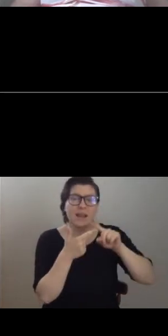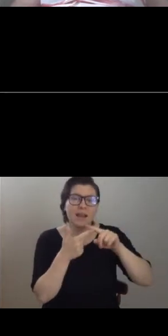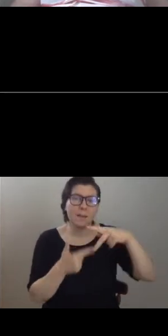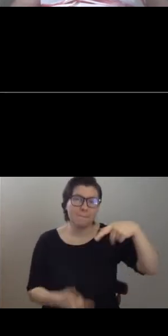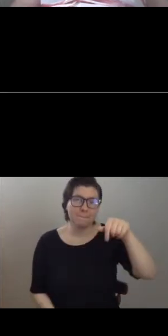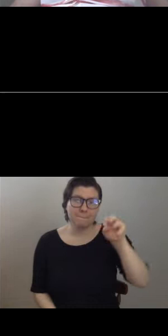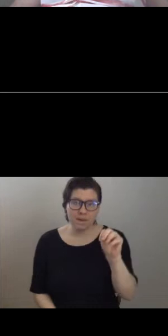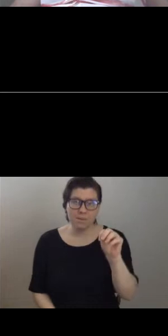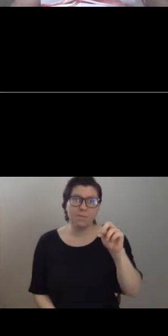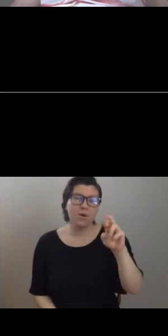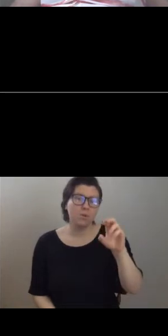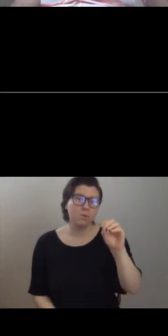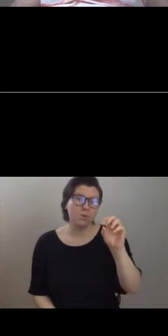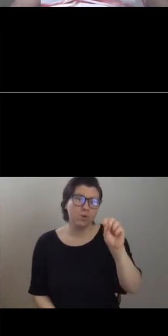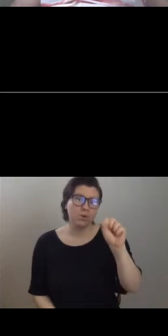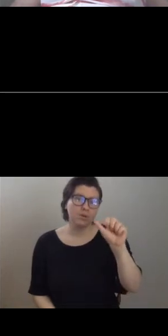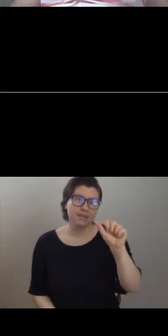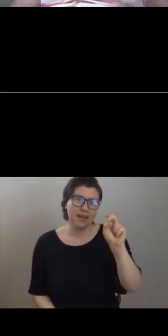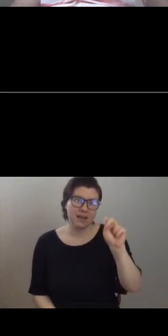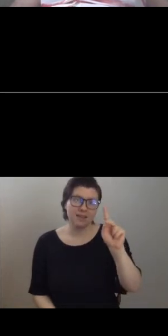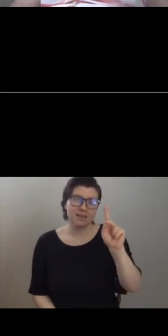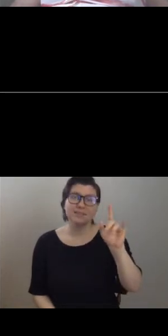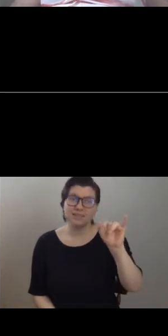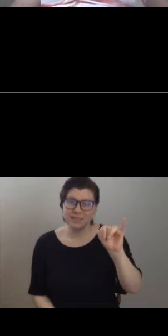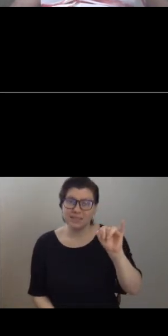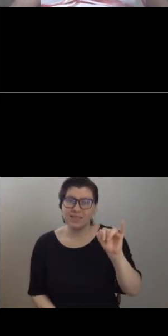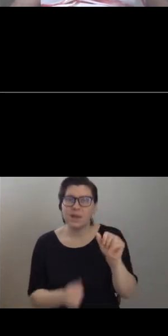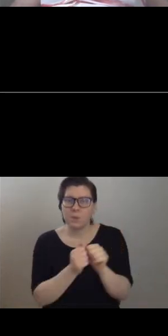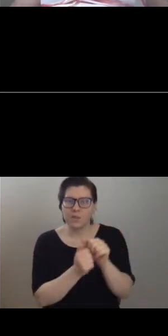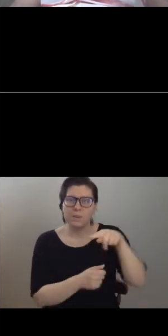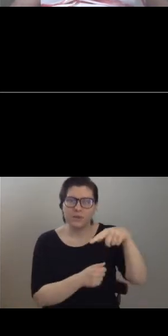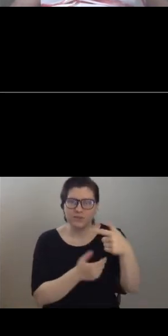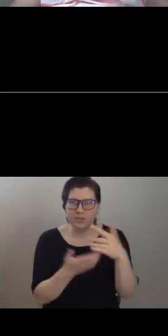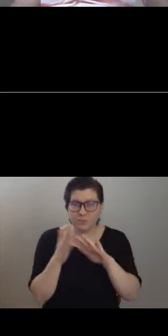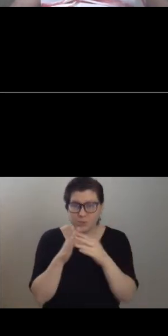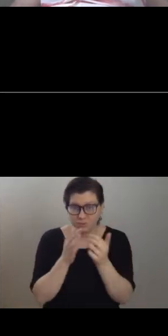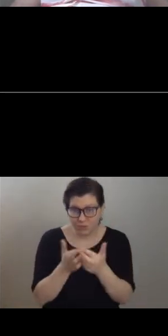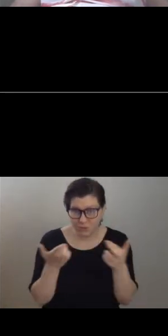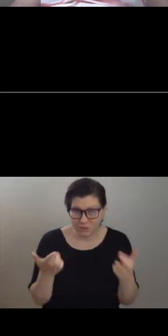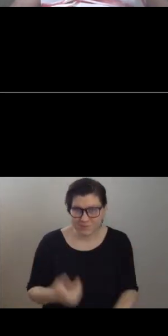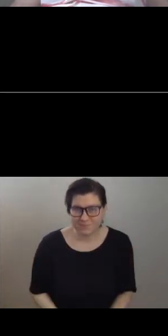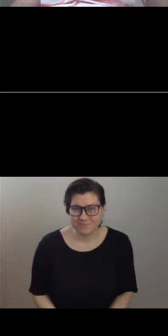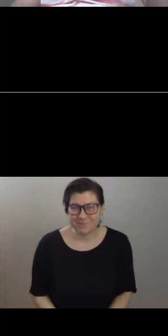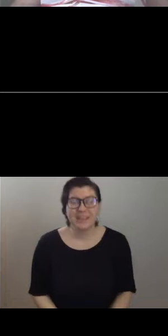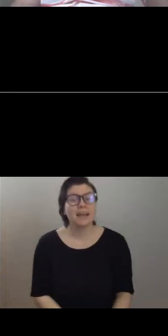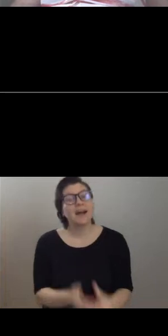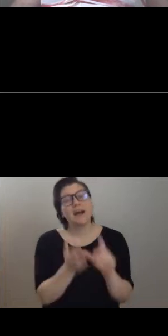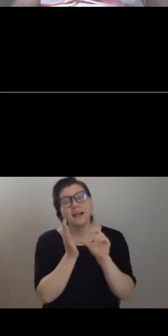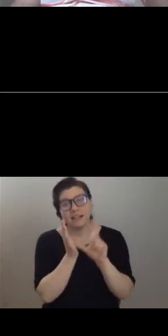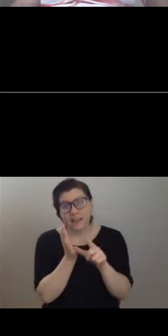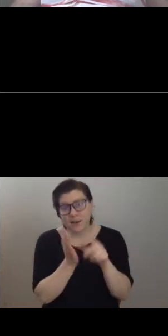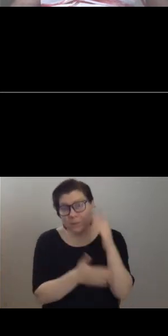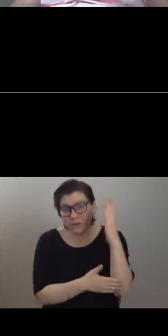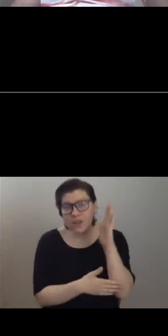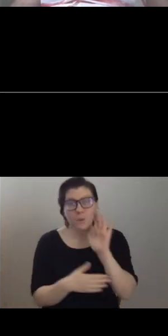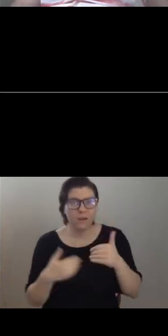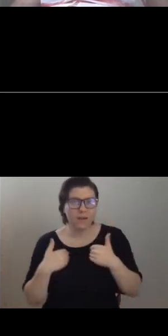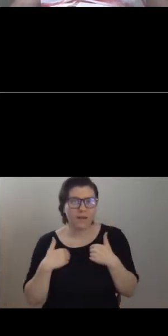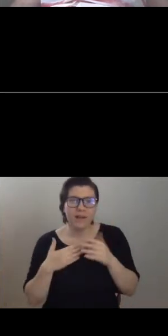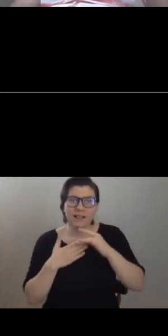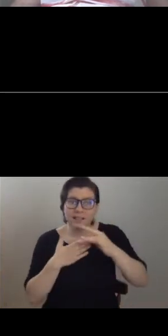Prince George's Community Resources. Later in the presentation, we will welcome leaders to our